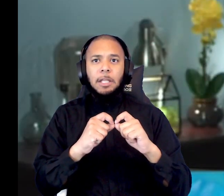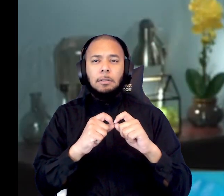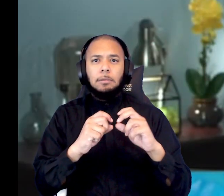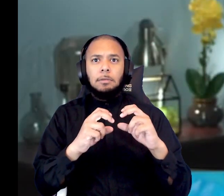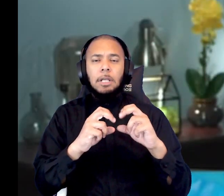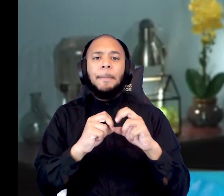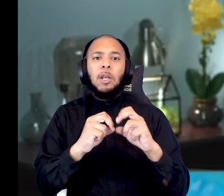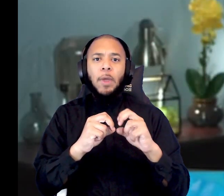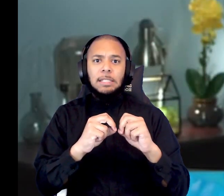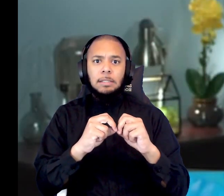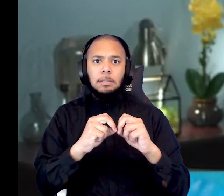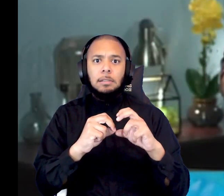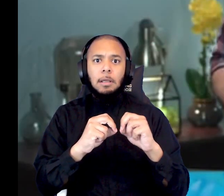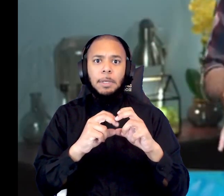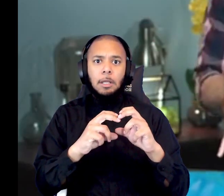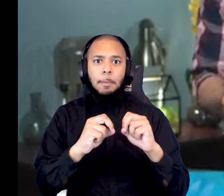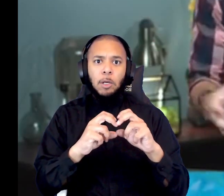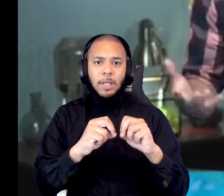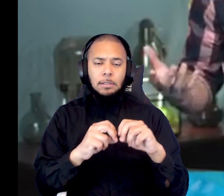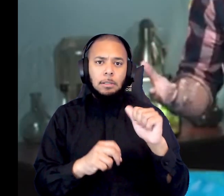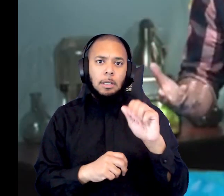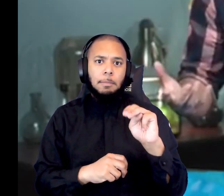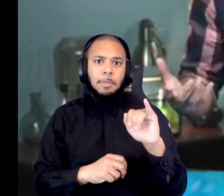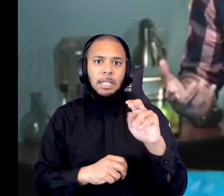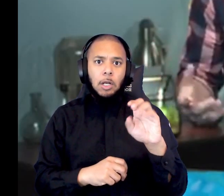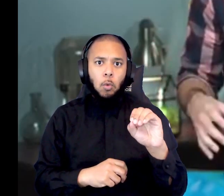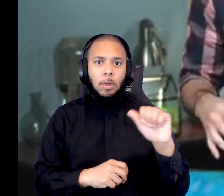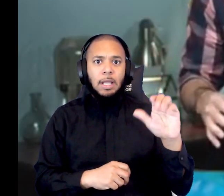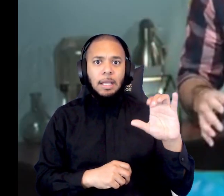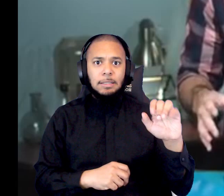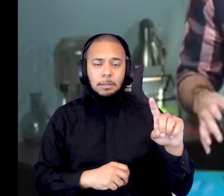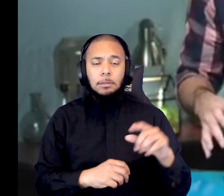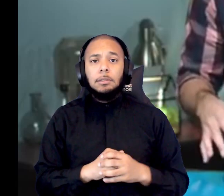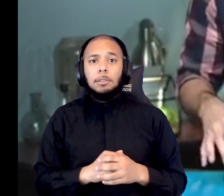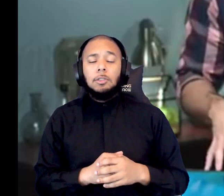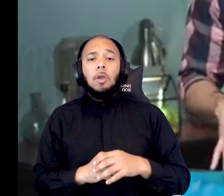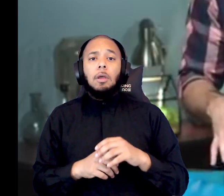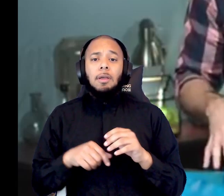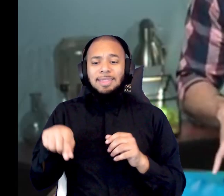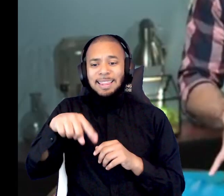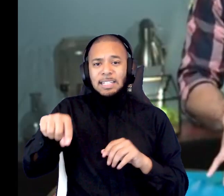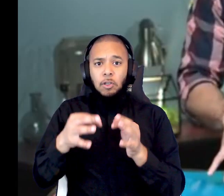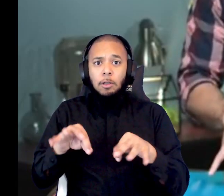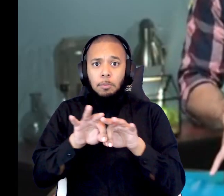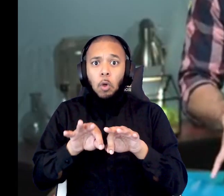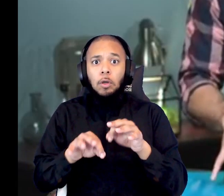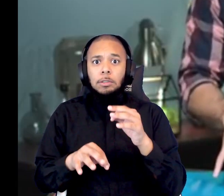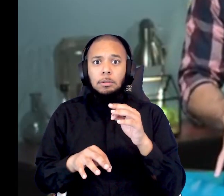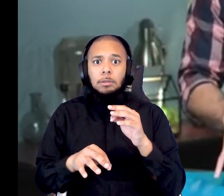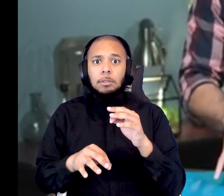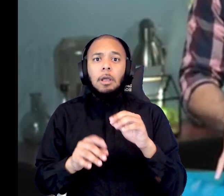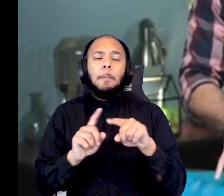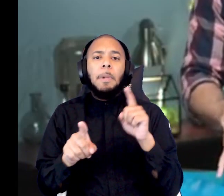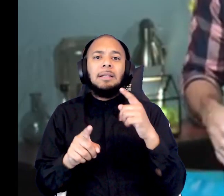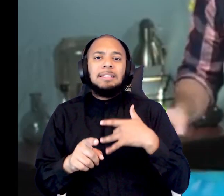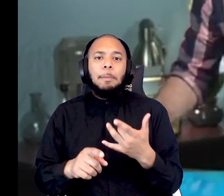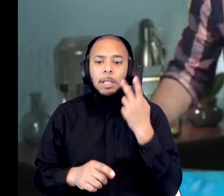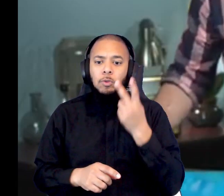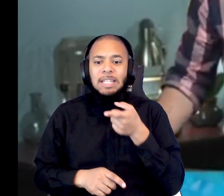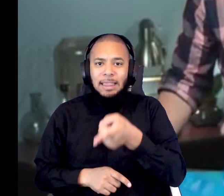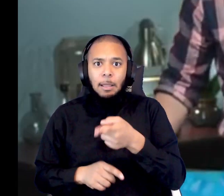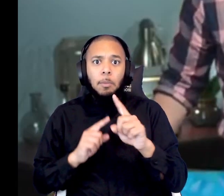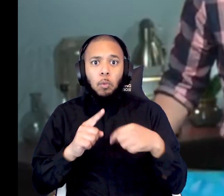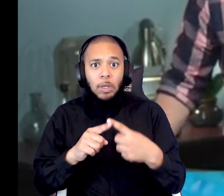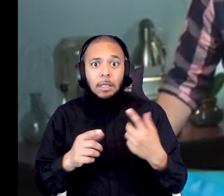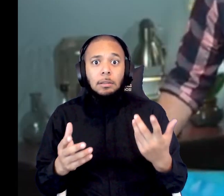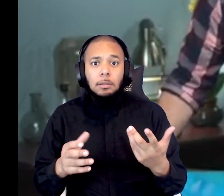the building blocks for proteins. So again, all of these are pretty important, but just due to their nature, you're going to see a lot of these